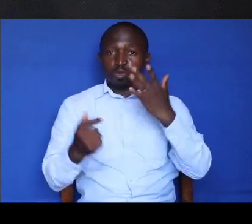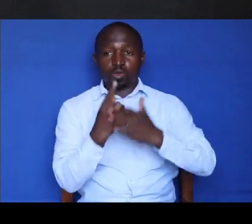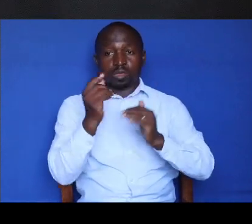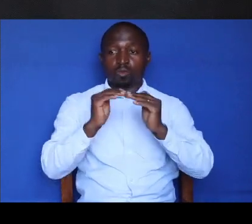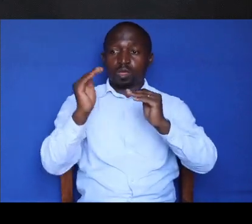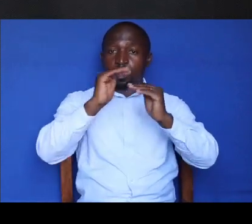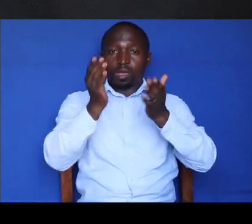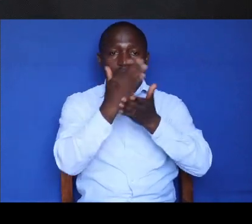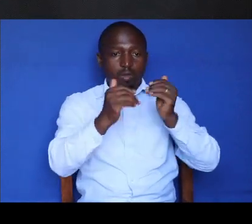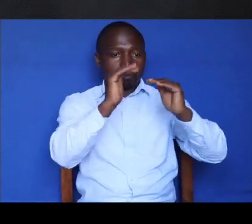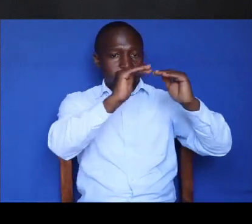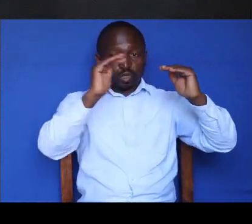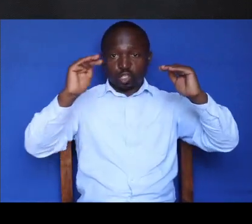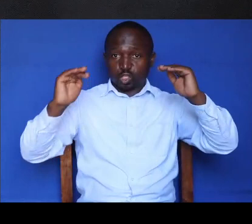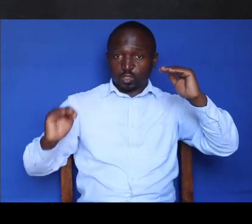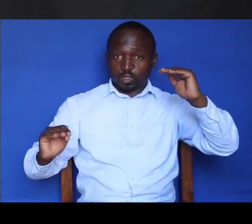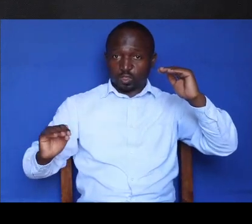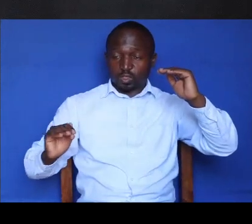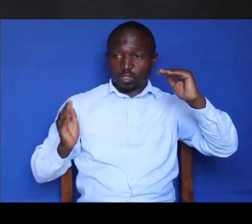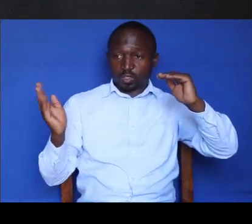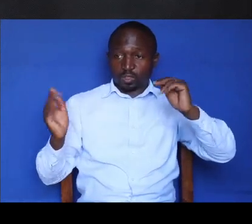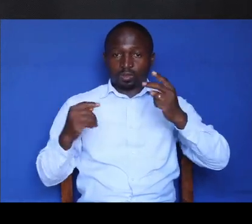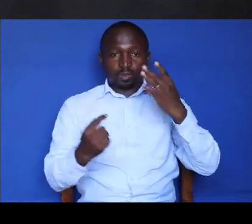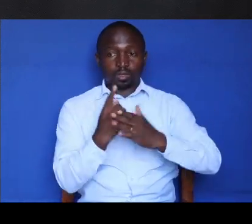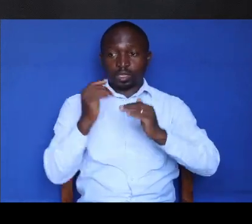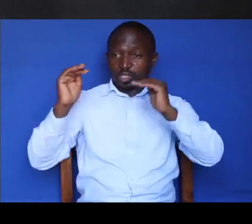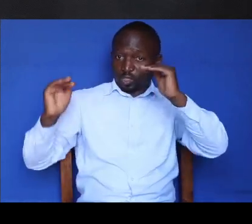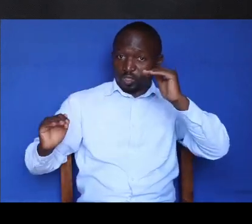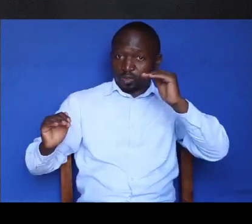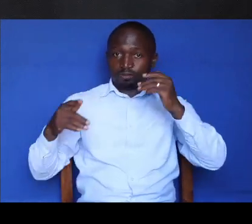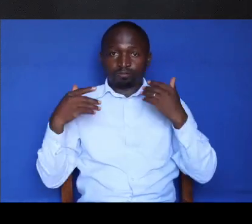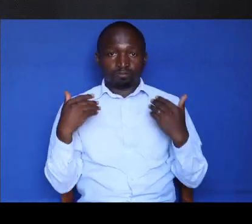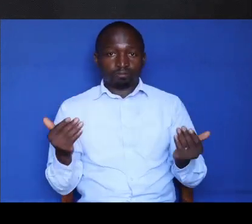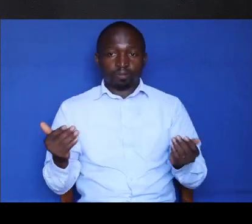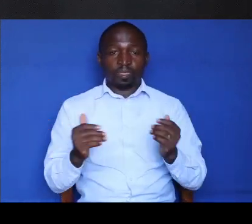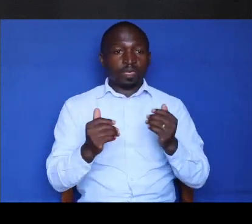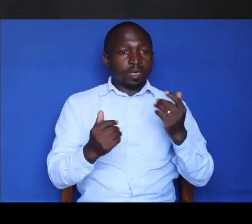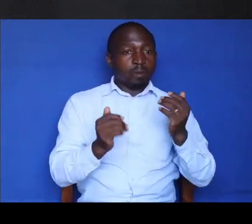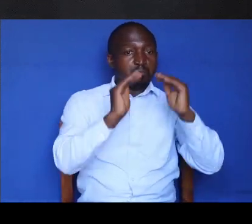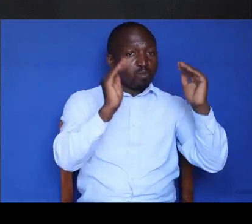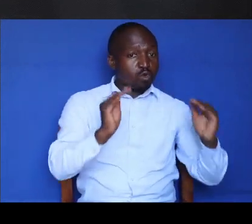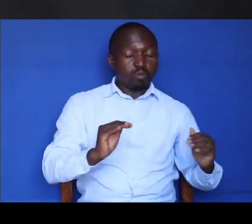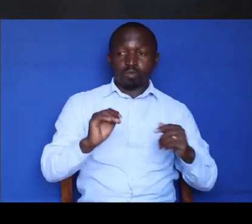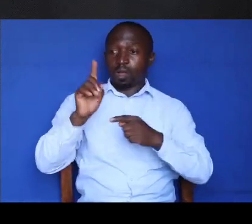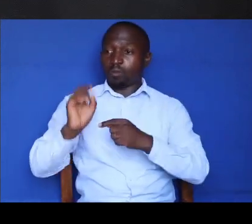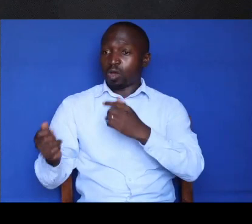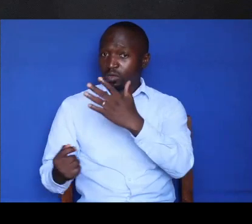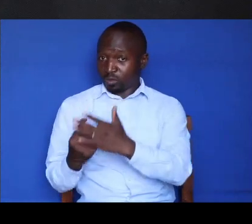lower course. River rejuvenation is commonly experienced in the lower course. So the resultant features are the